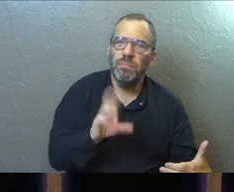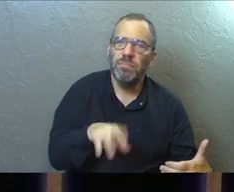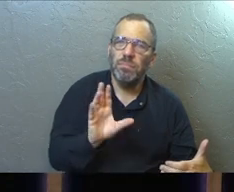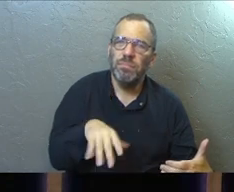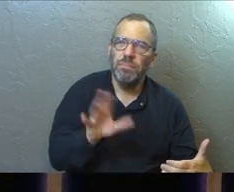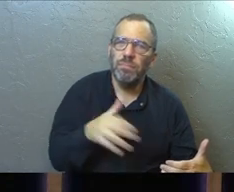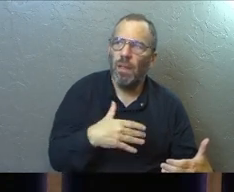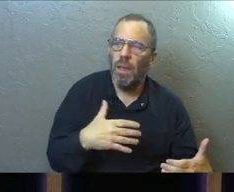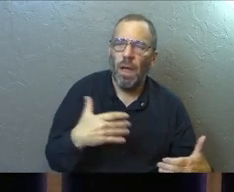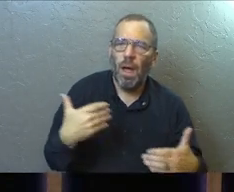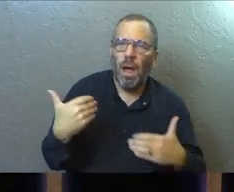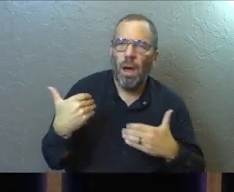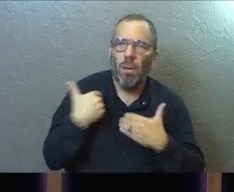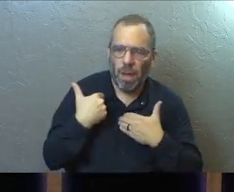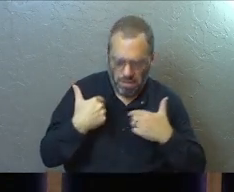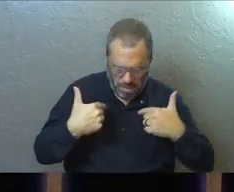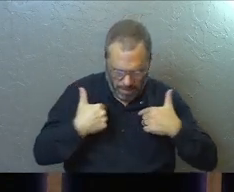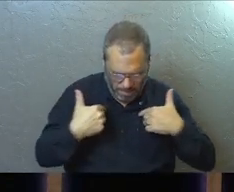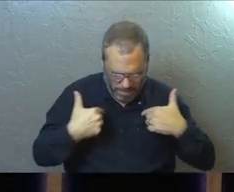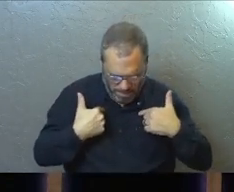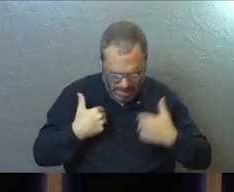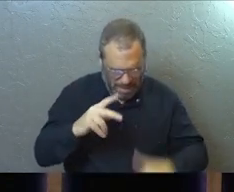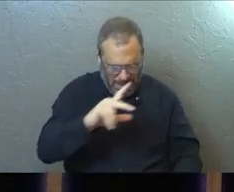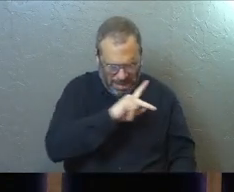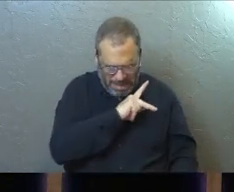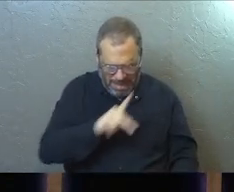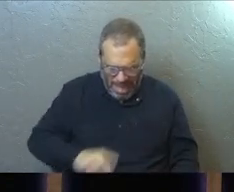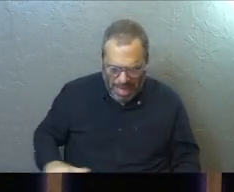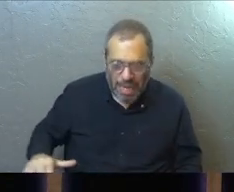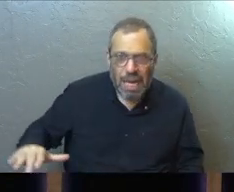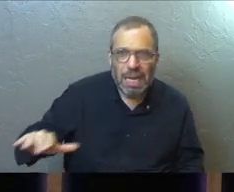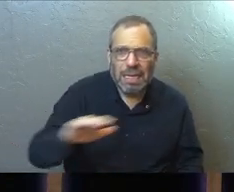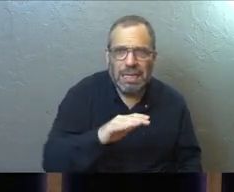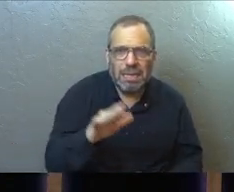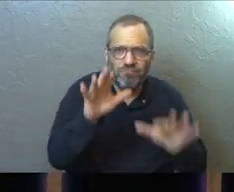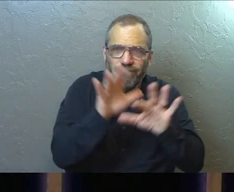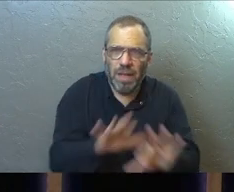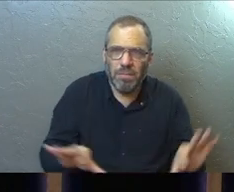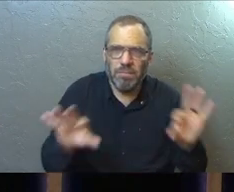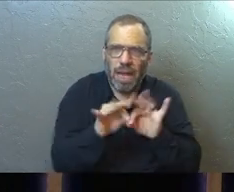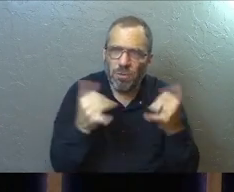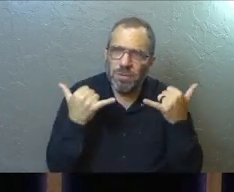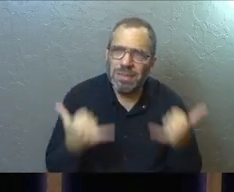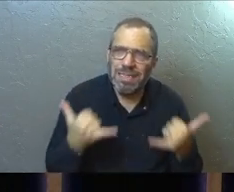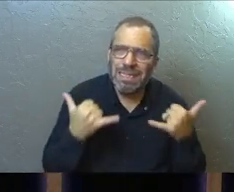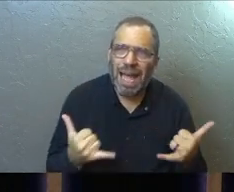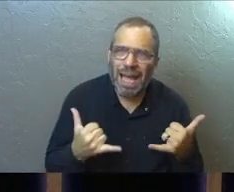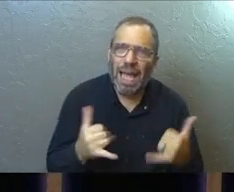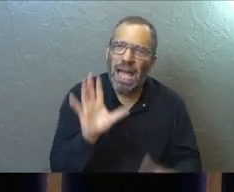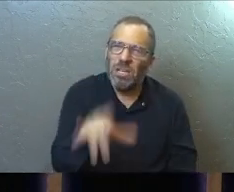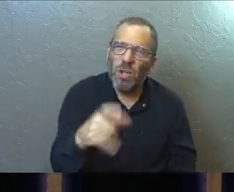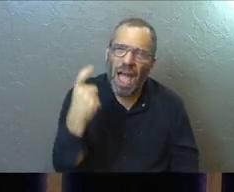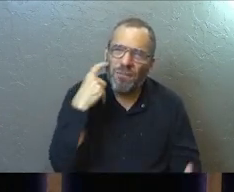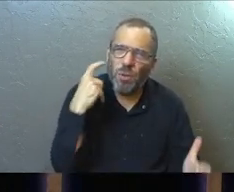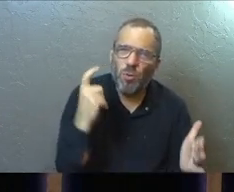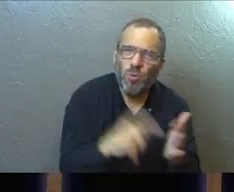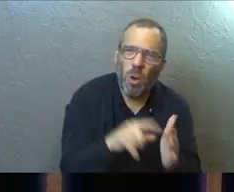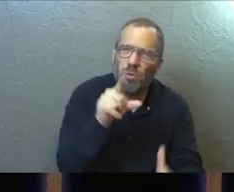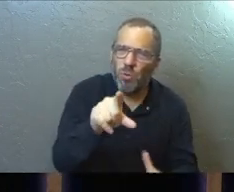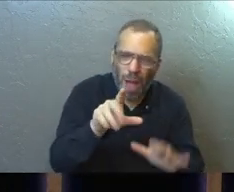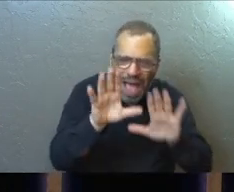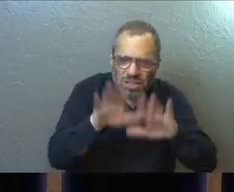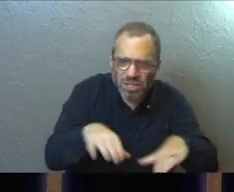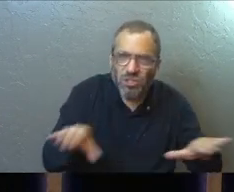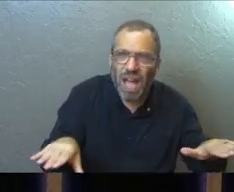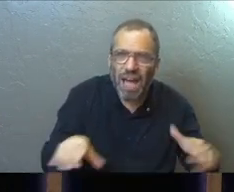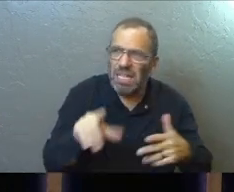role we put ourselves in the kingdom matters today. Do you see yourself as a